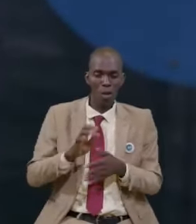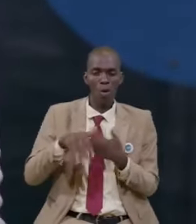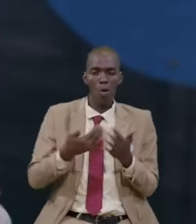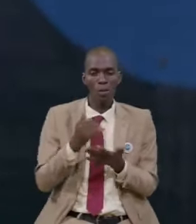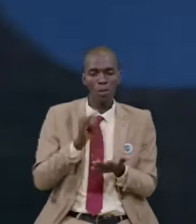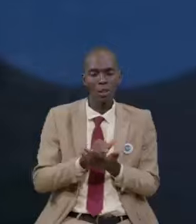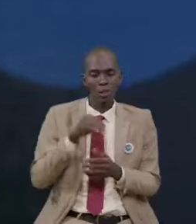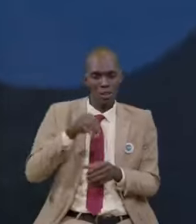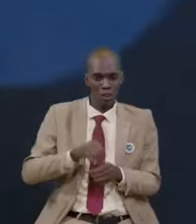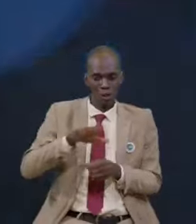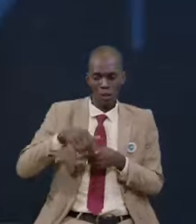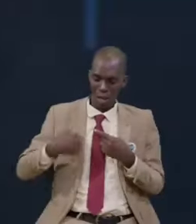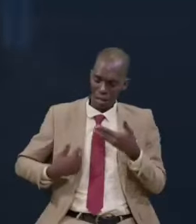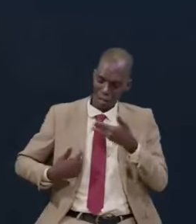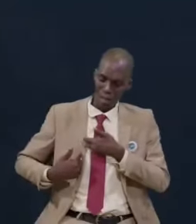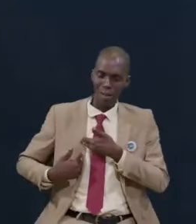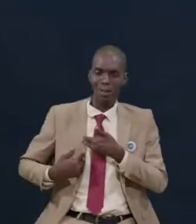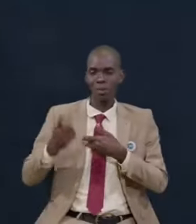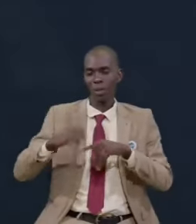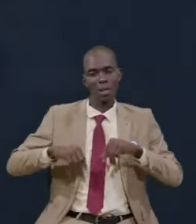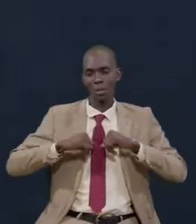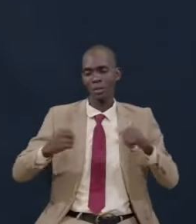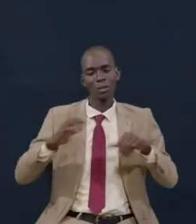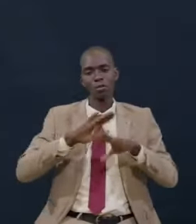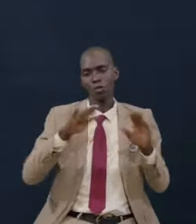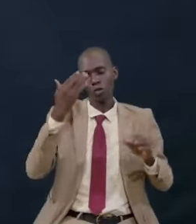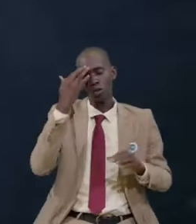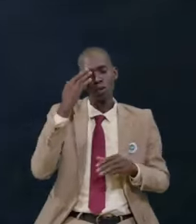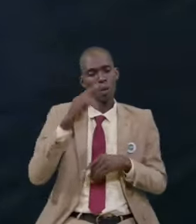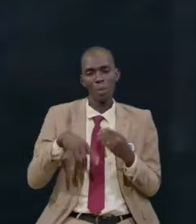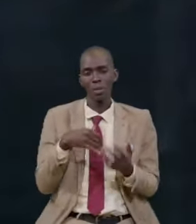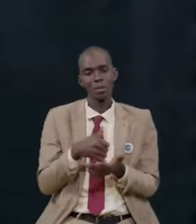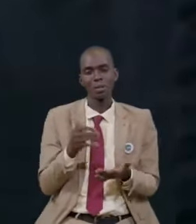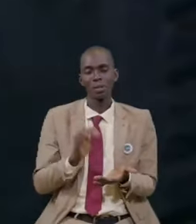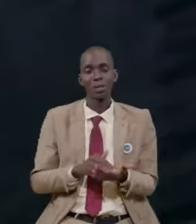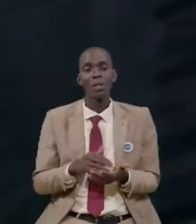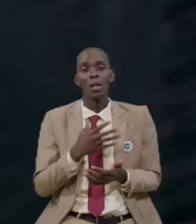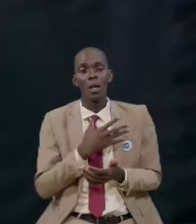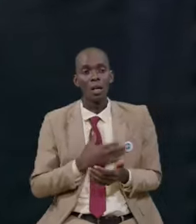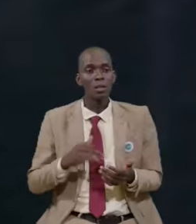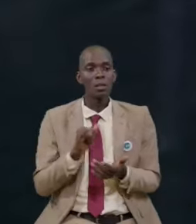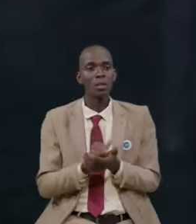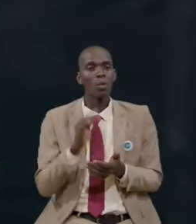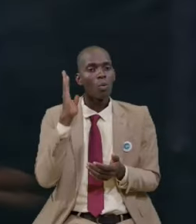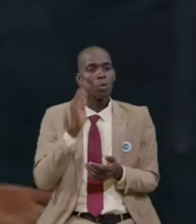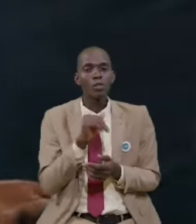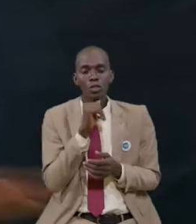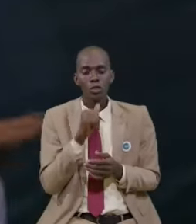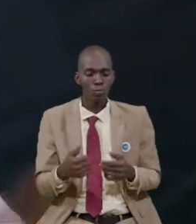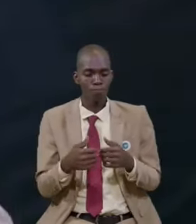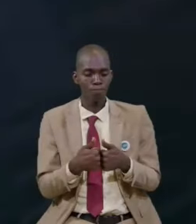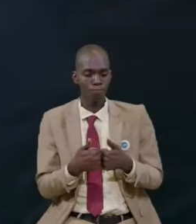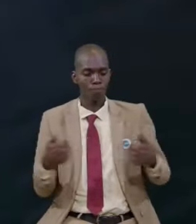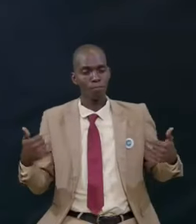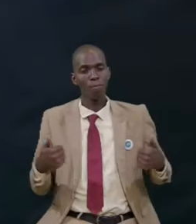heart. And he says, they will not depart from me anymore. That's the only covenant, and that's the new